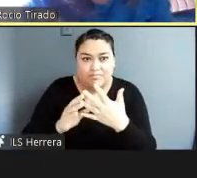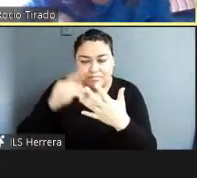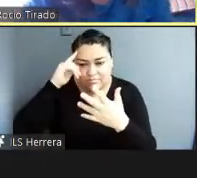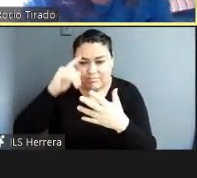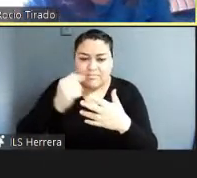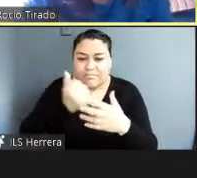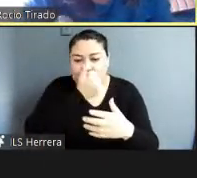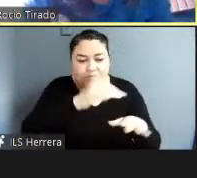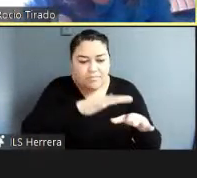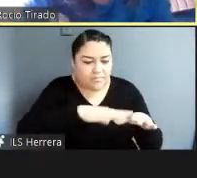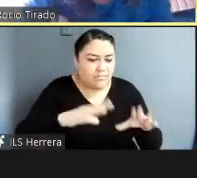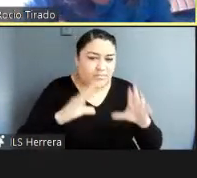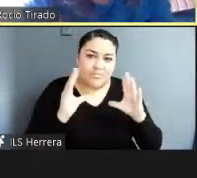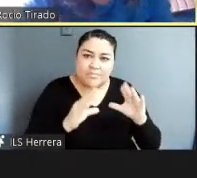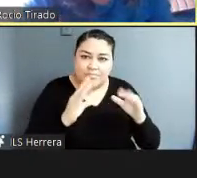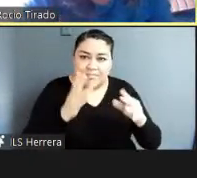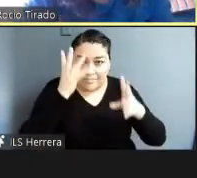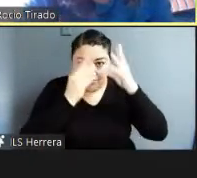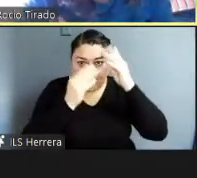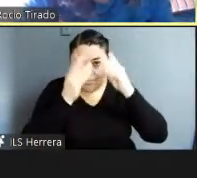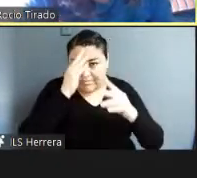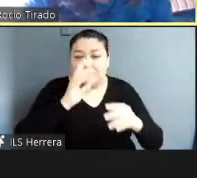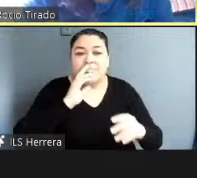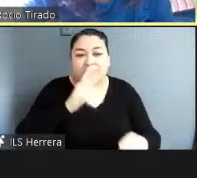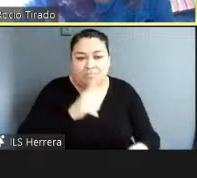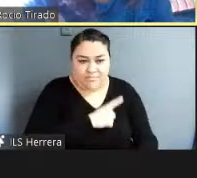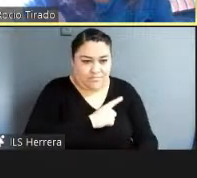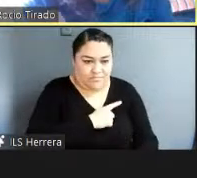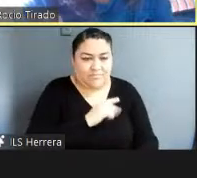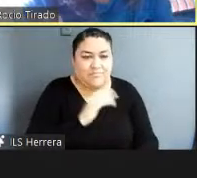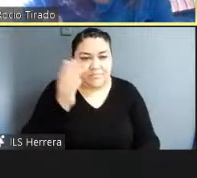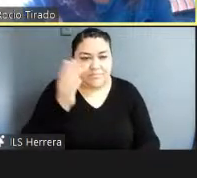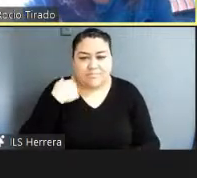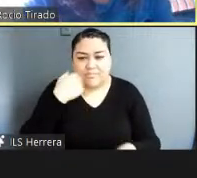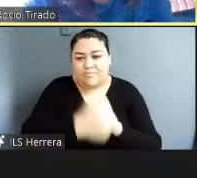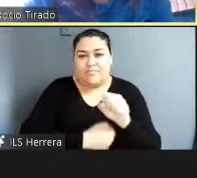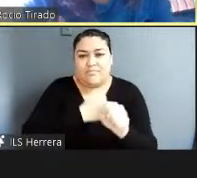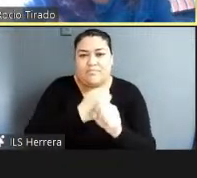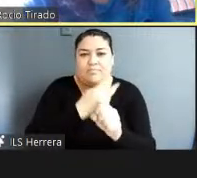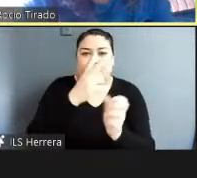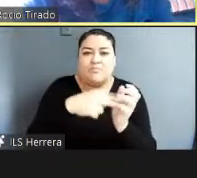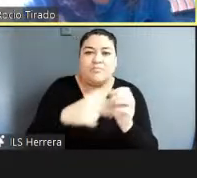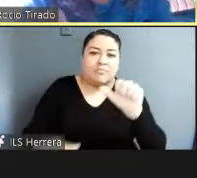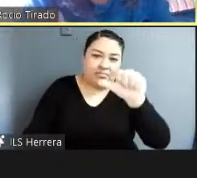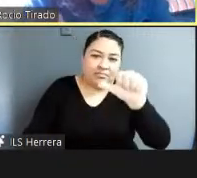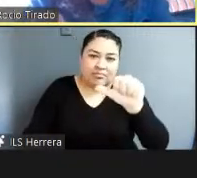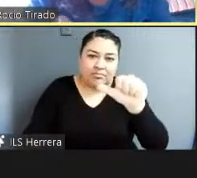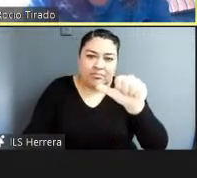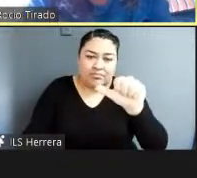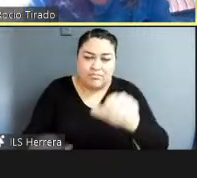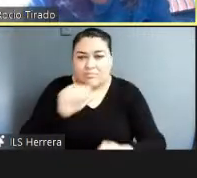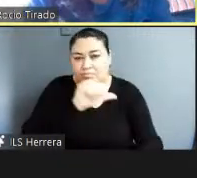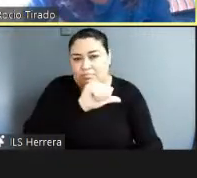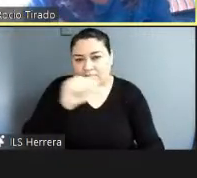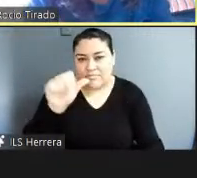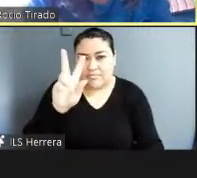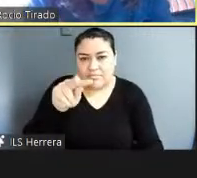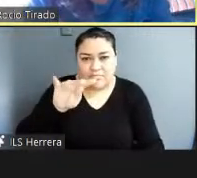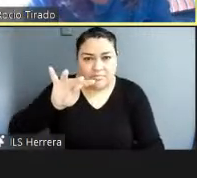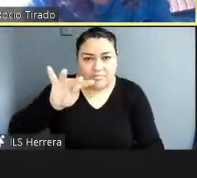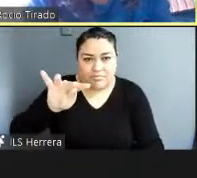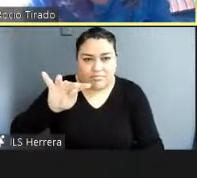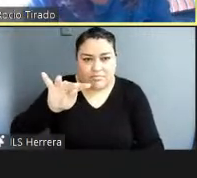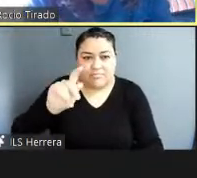in favoring among students the auto-regulated learning. From 2016 to